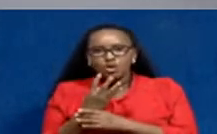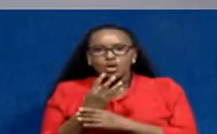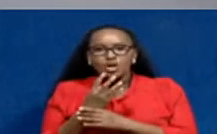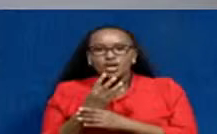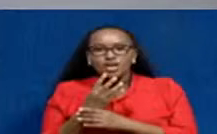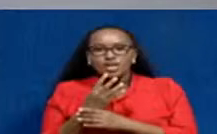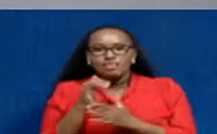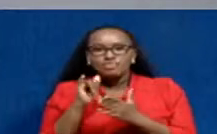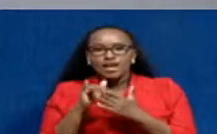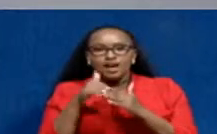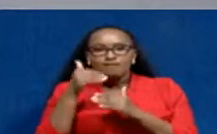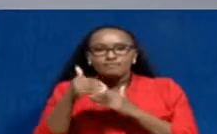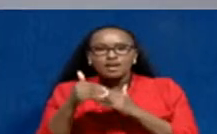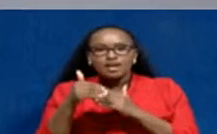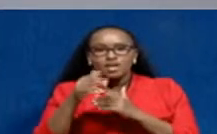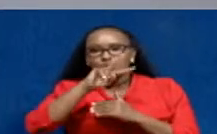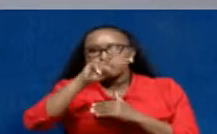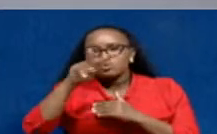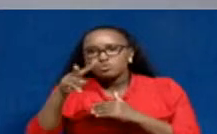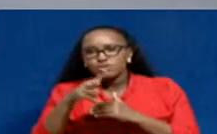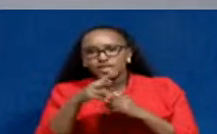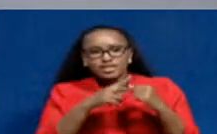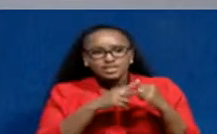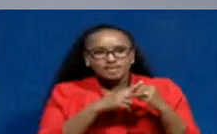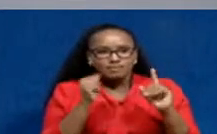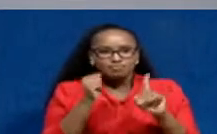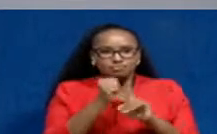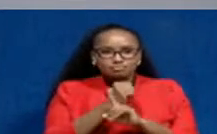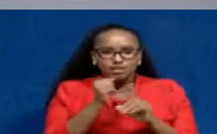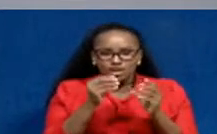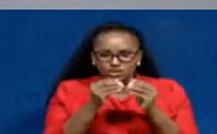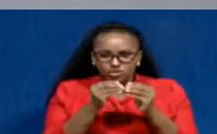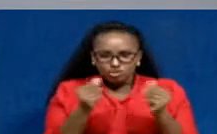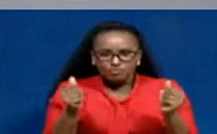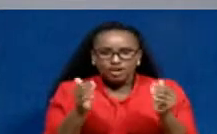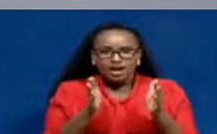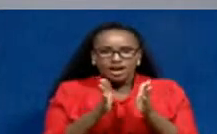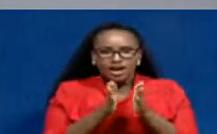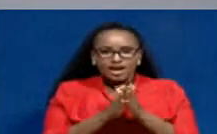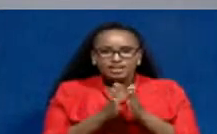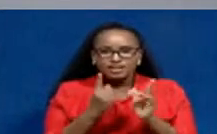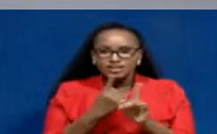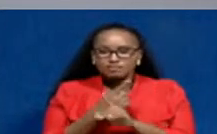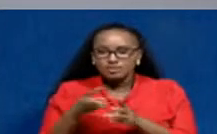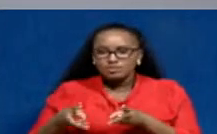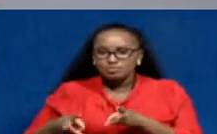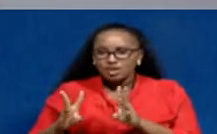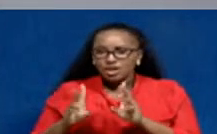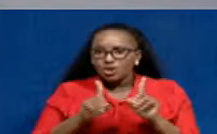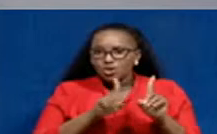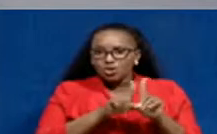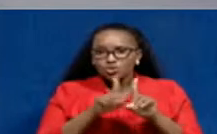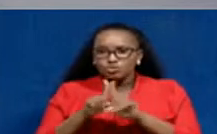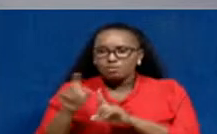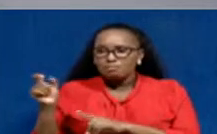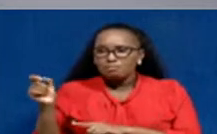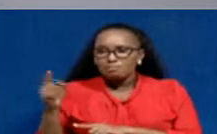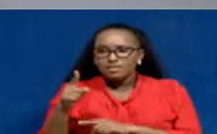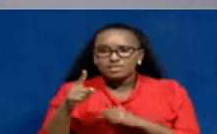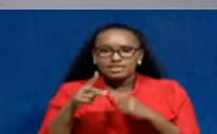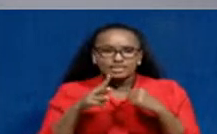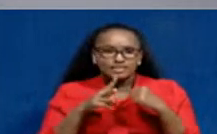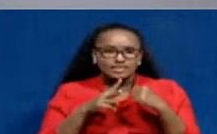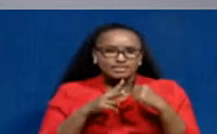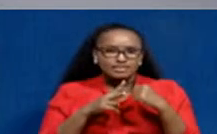of 2007 was resolved and spirited away. And in June of that